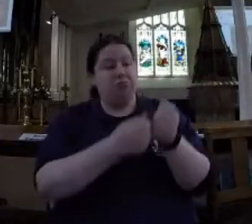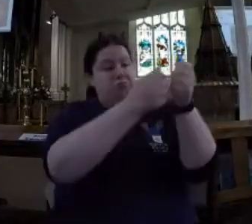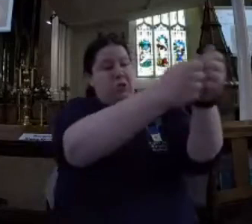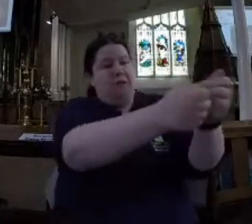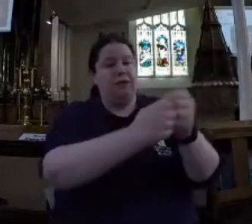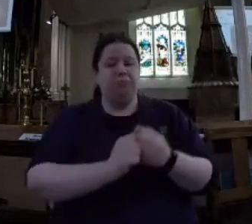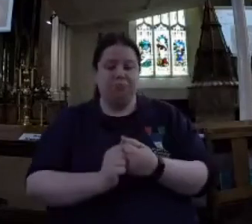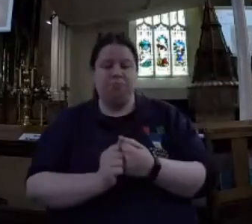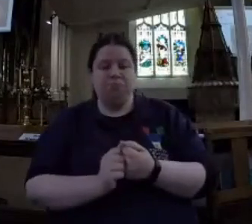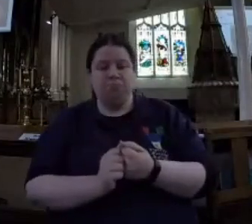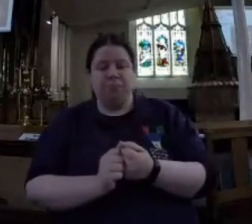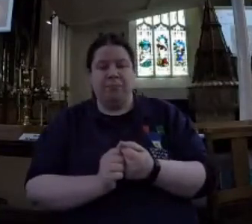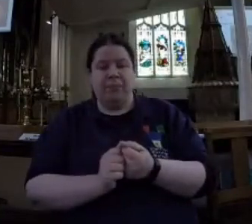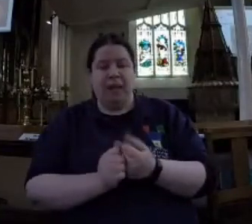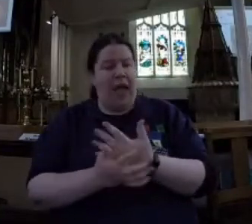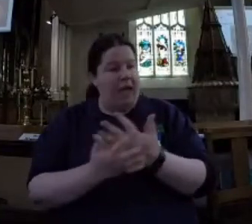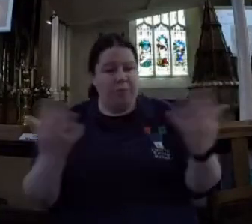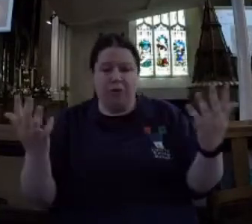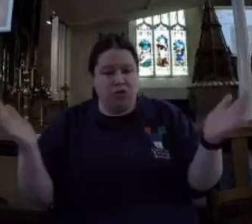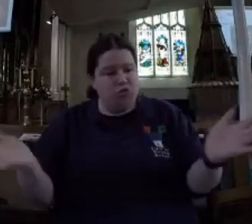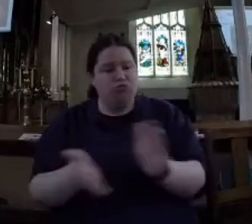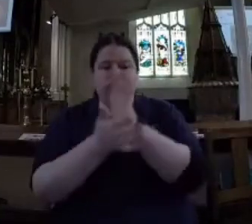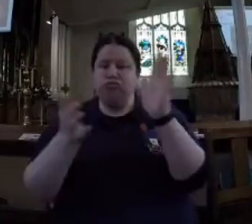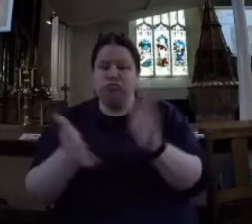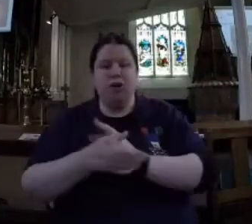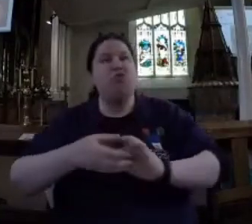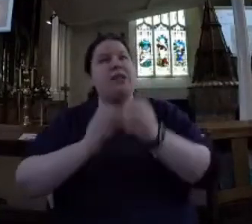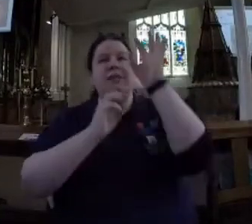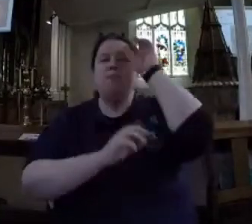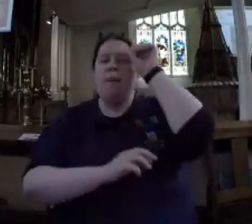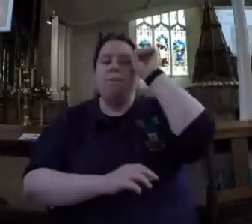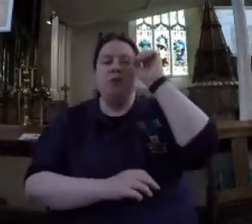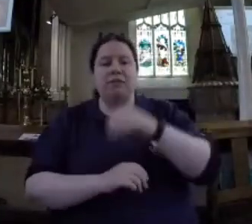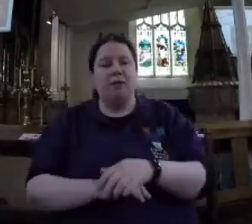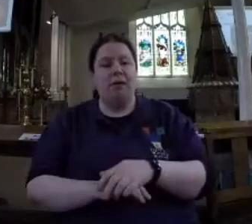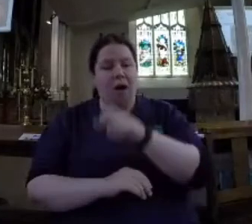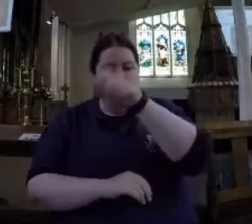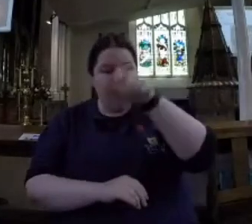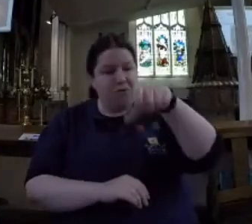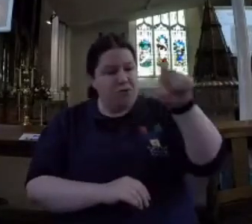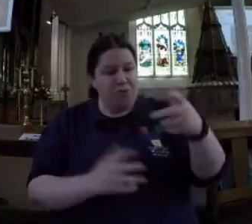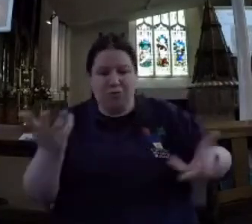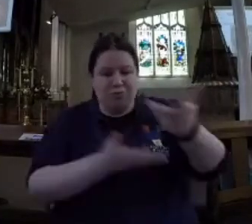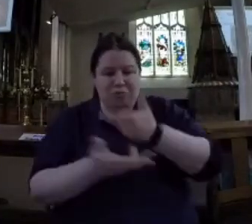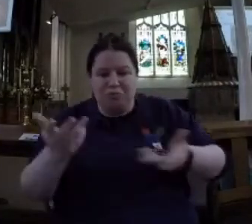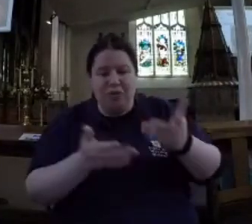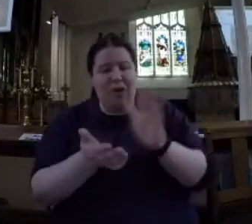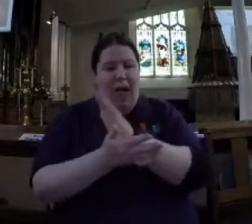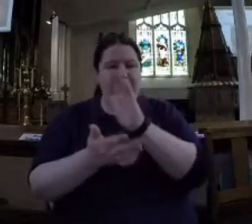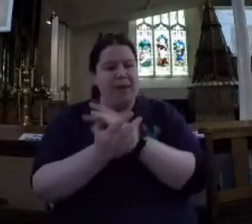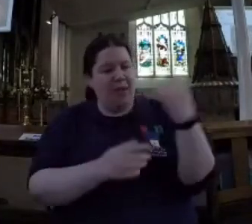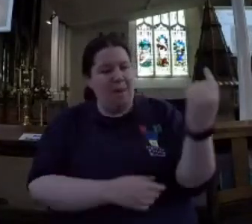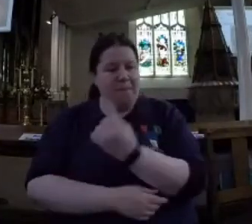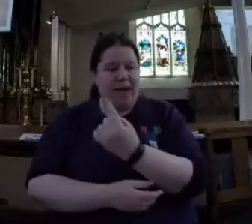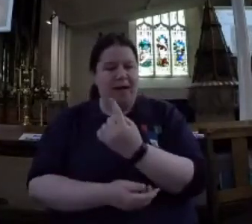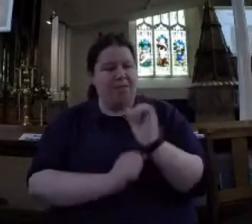them. Everyone's having a lot of fun creating memories. Our customers are talking about us. They're coming back and bringing